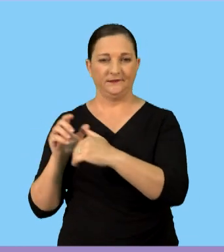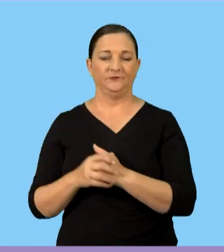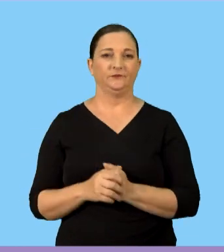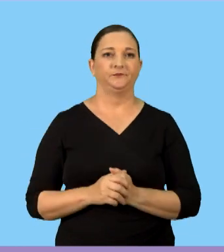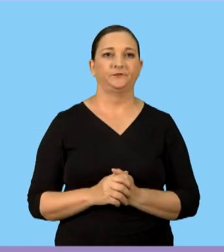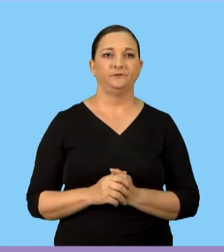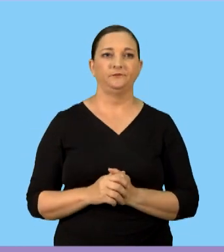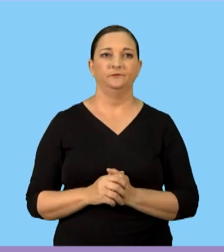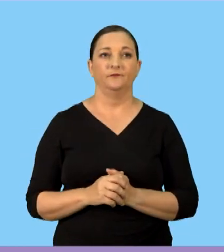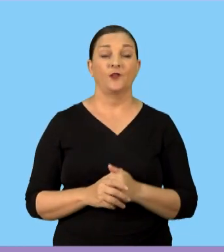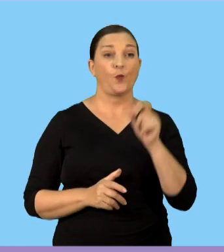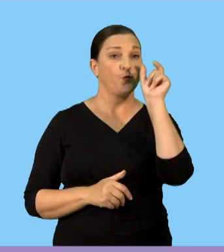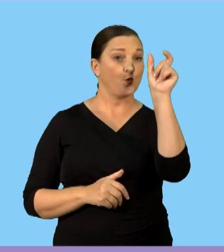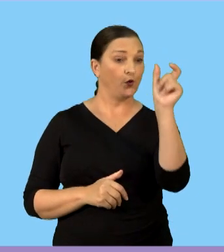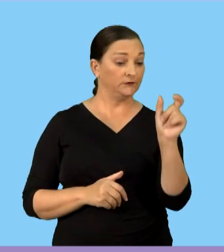right?